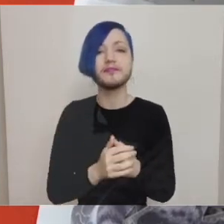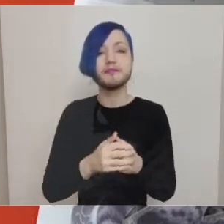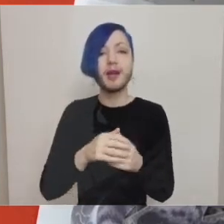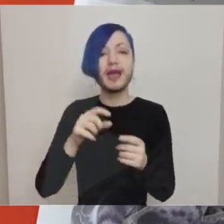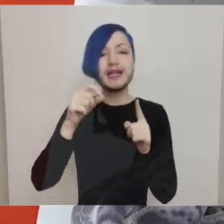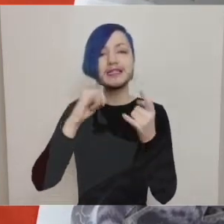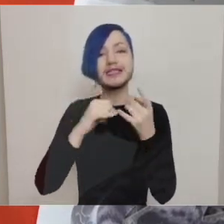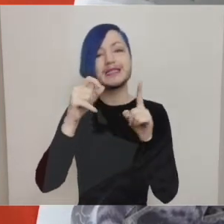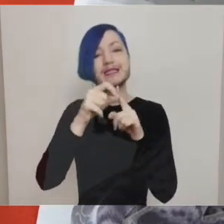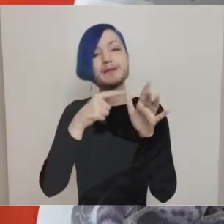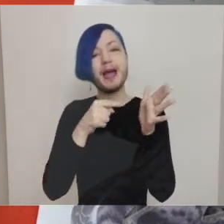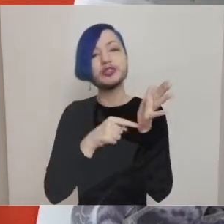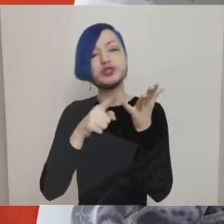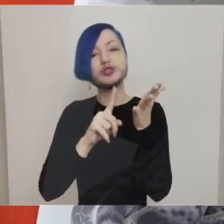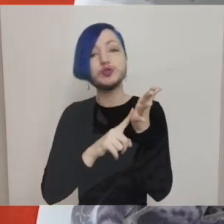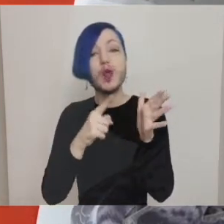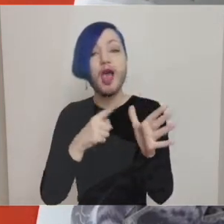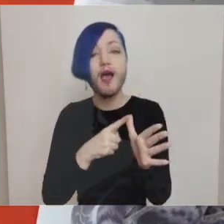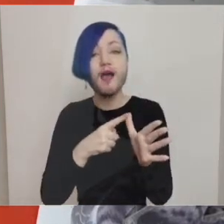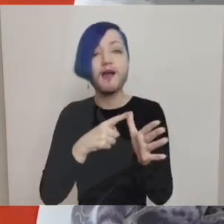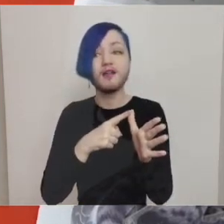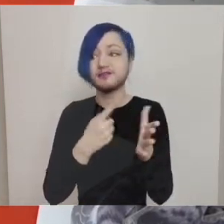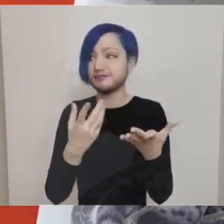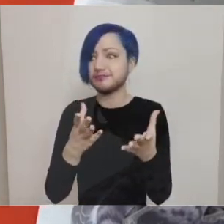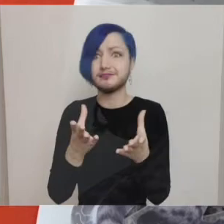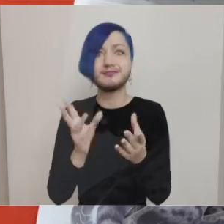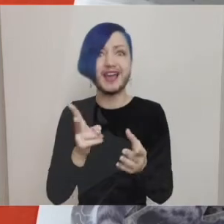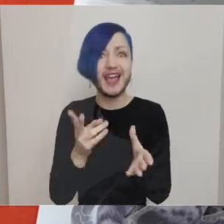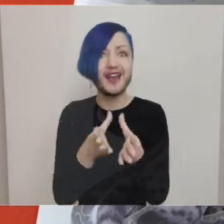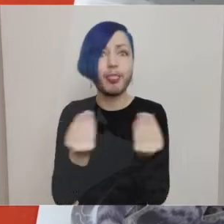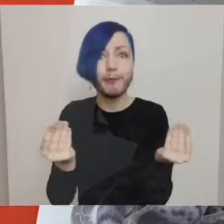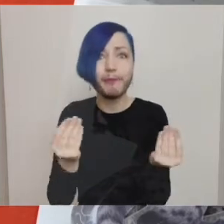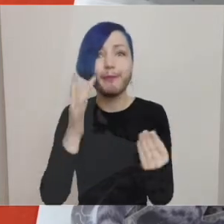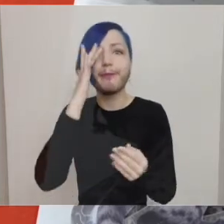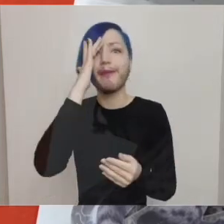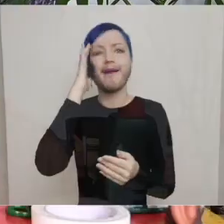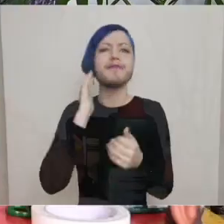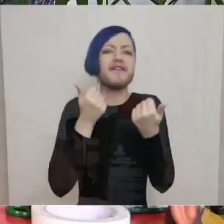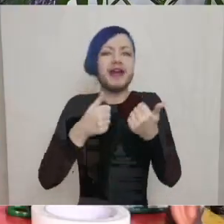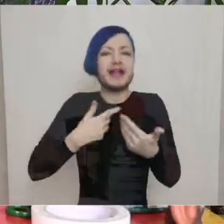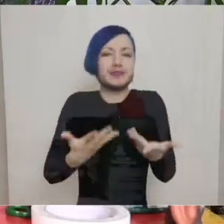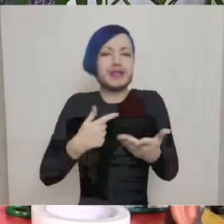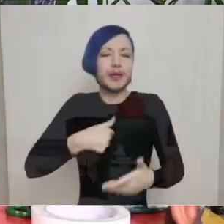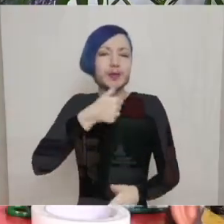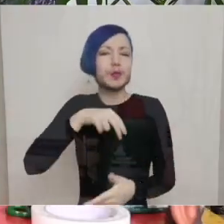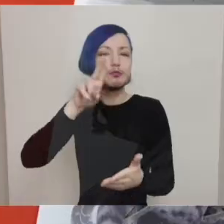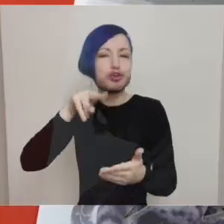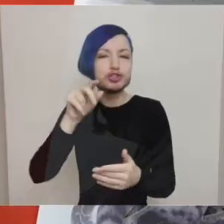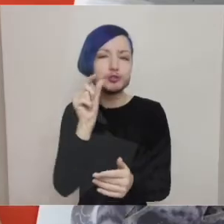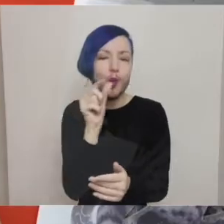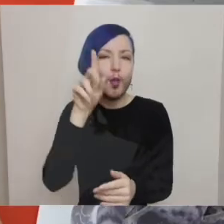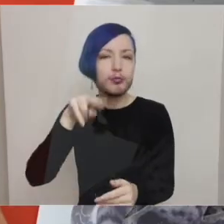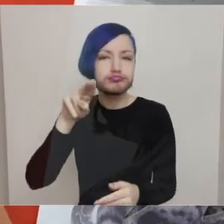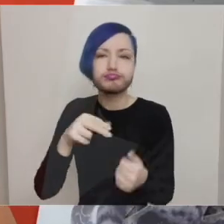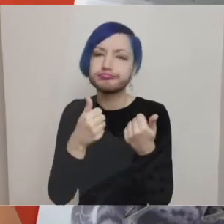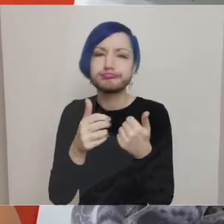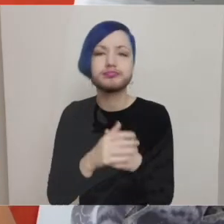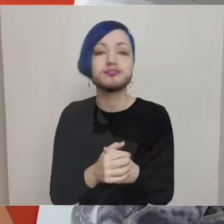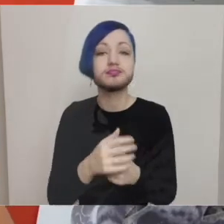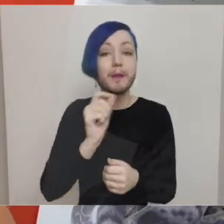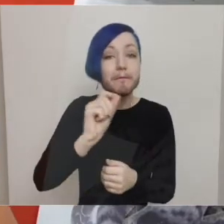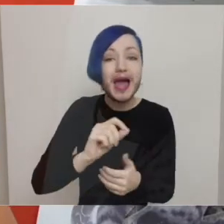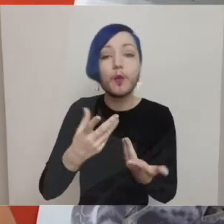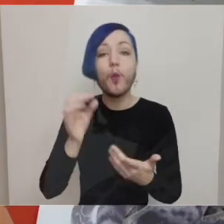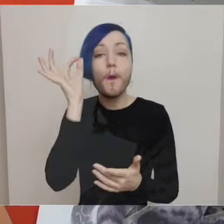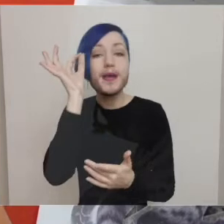I'm using just a tiny brush. That's totally fine. Pens or pencils, because you might